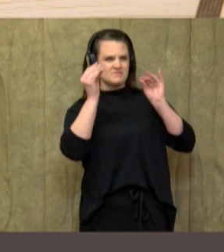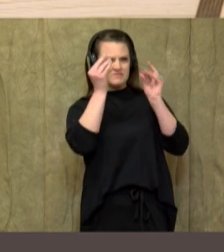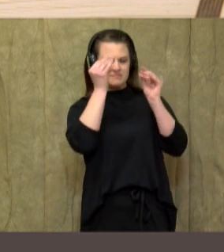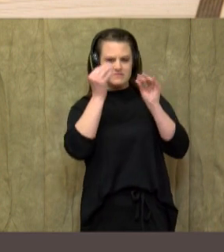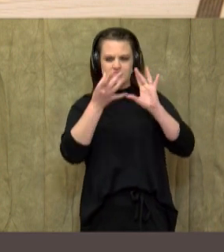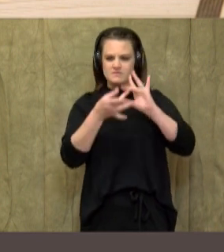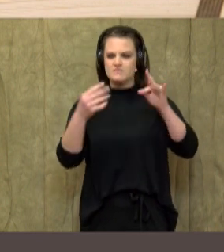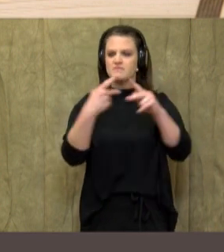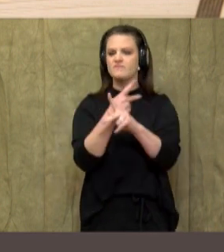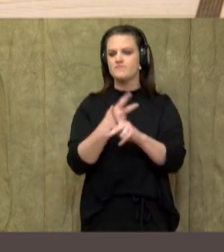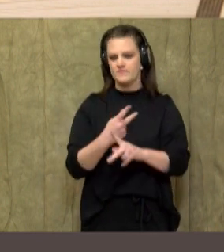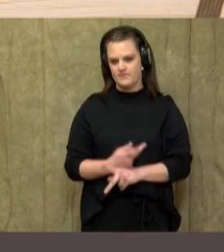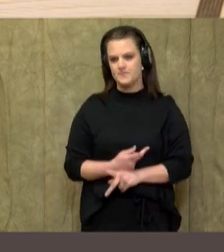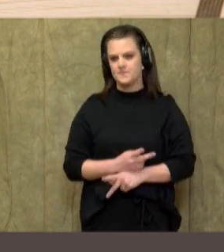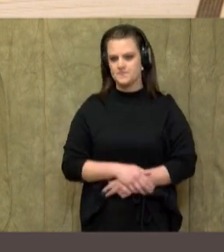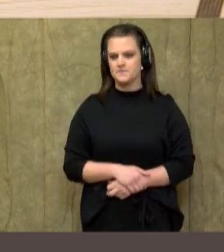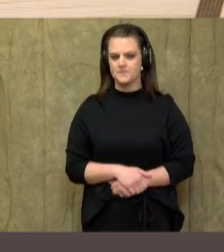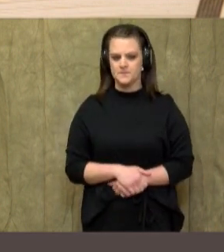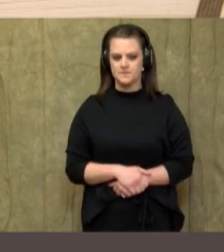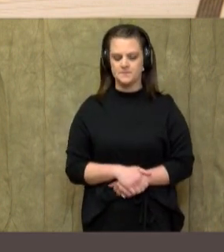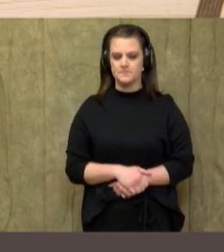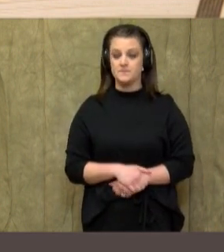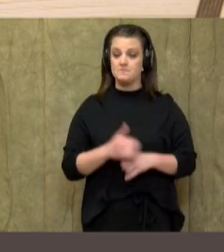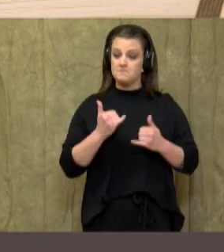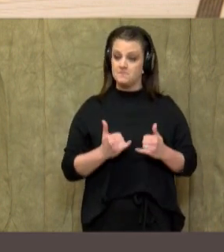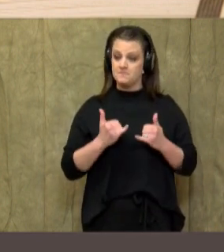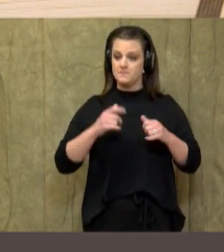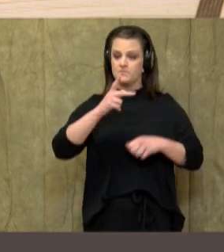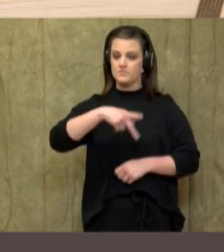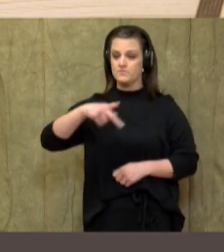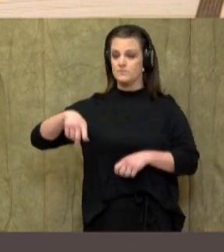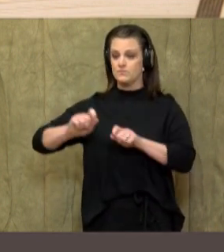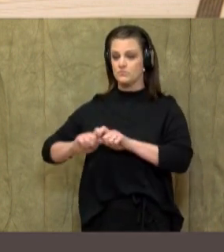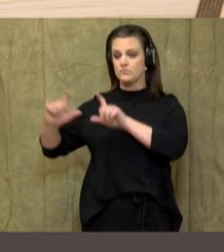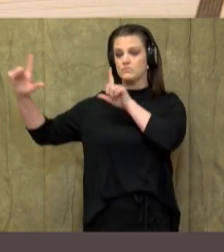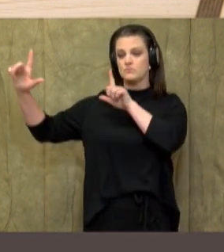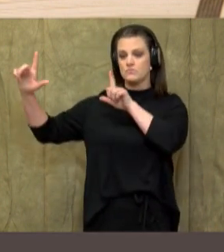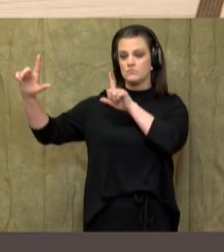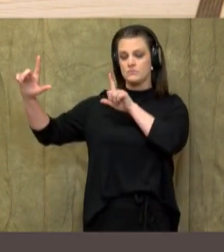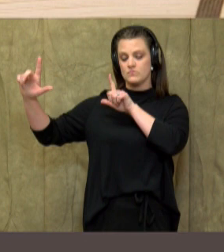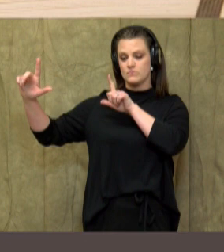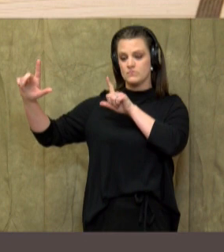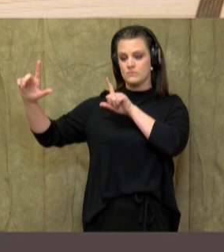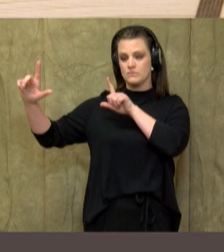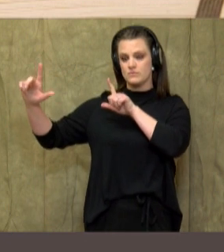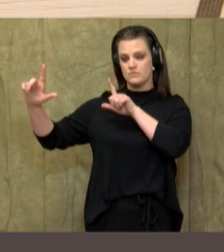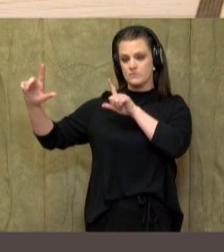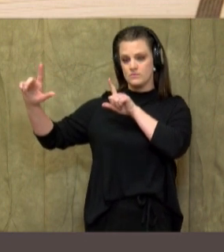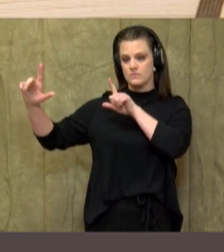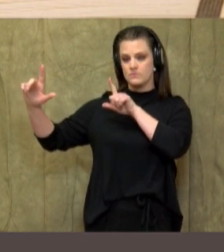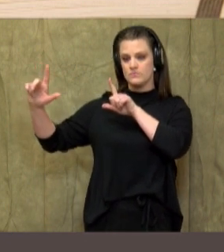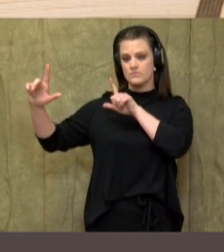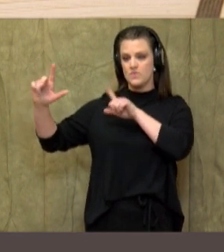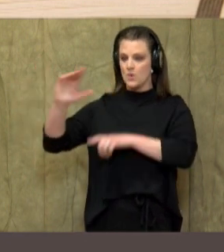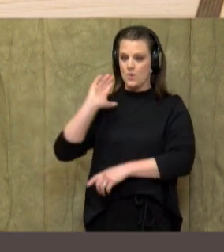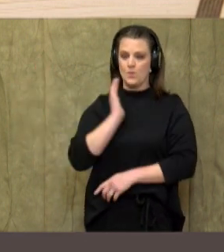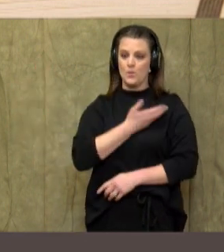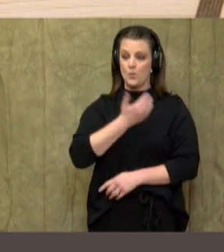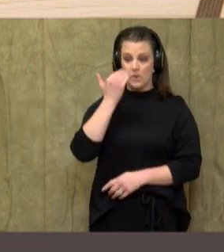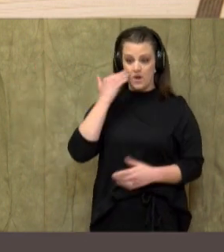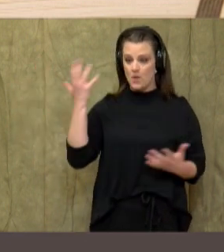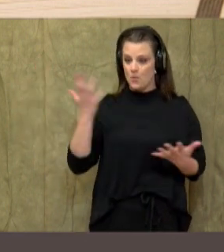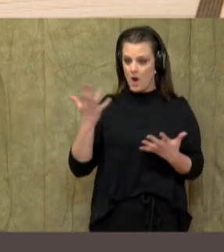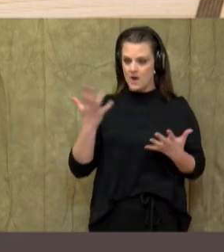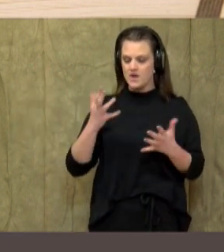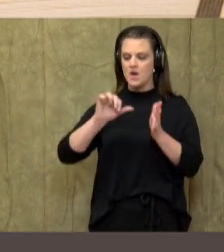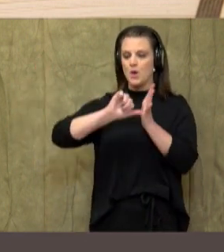speak. So looking at our PowerPoint at drawing conclusions and making inferences, we know that it is